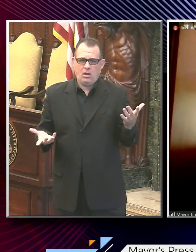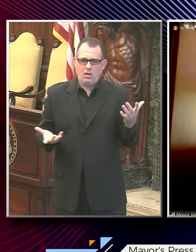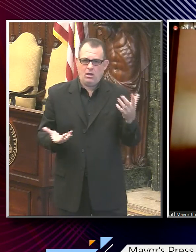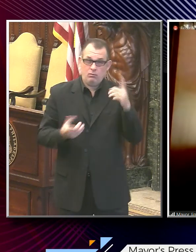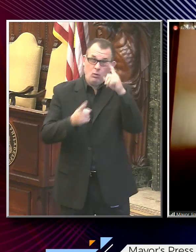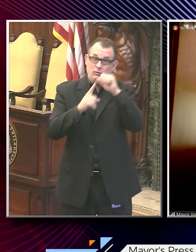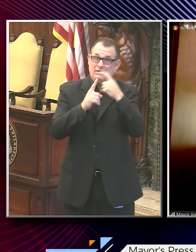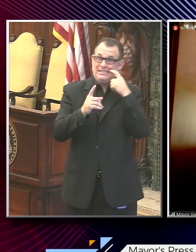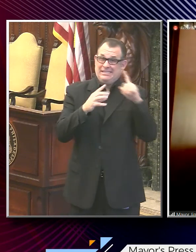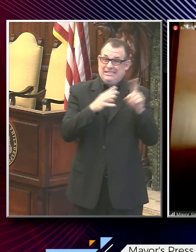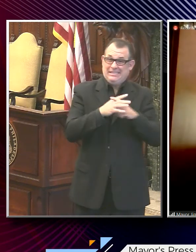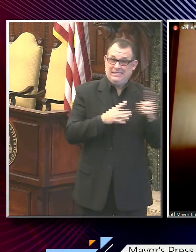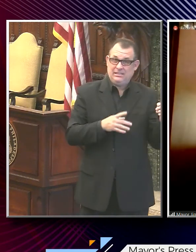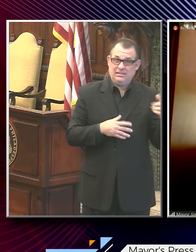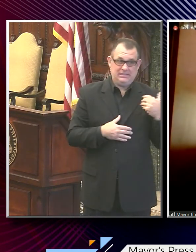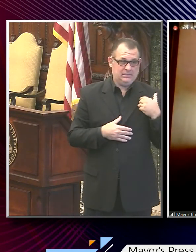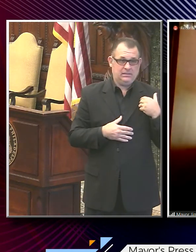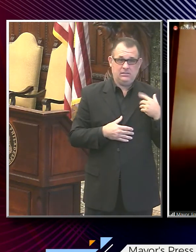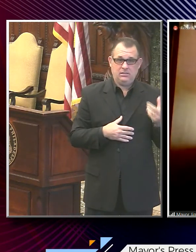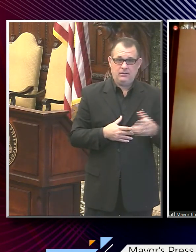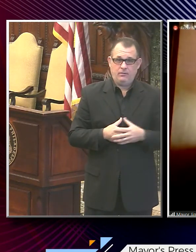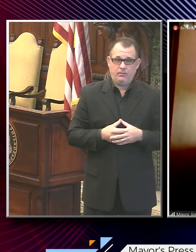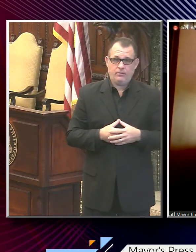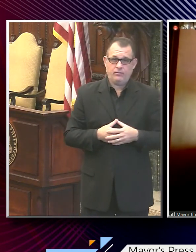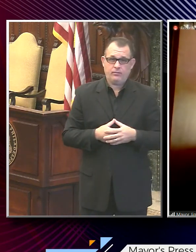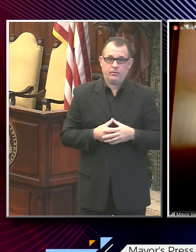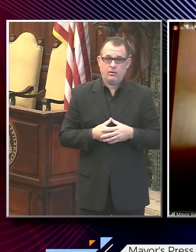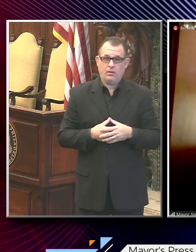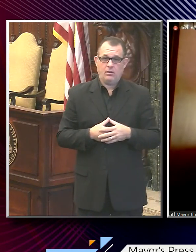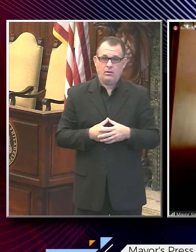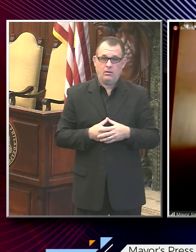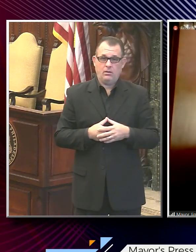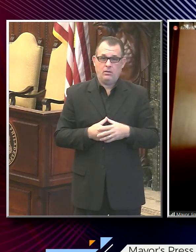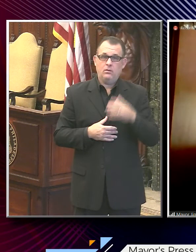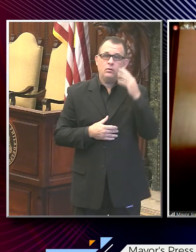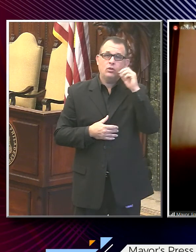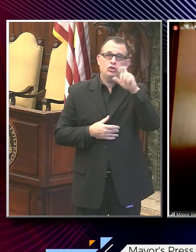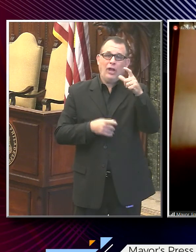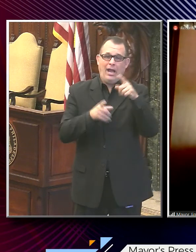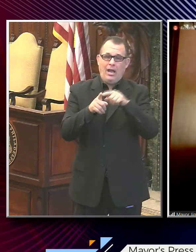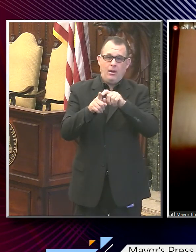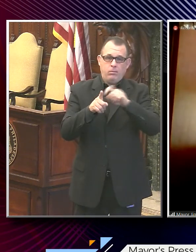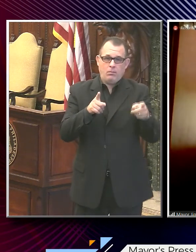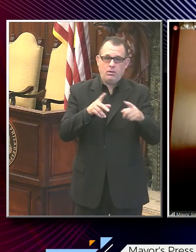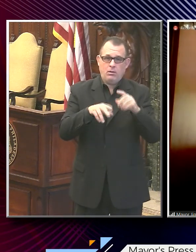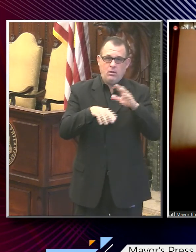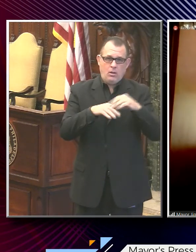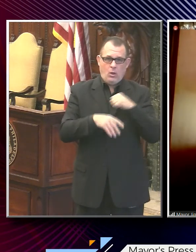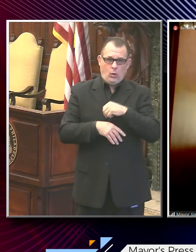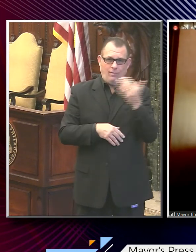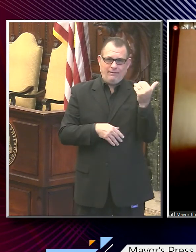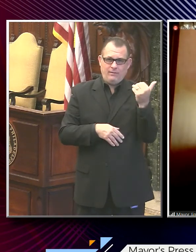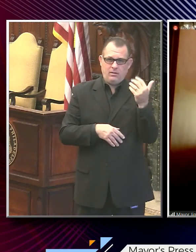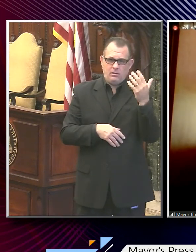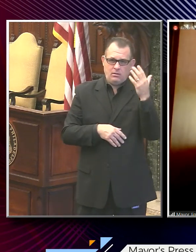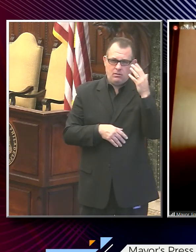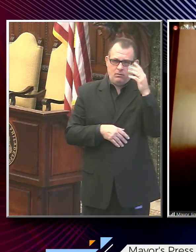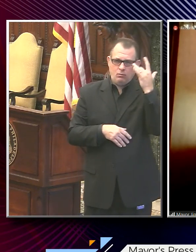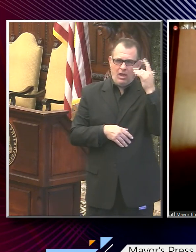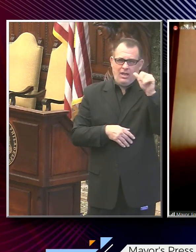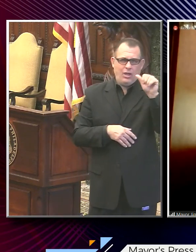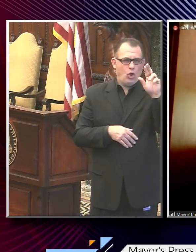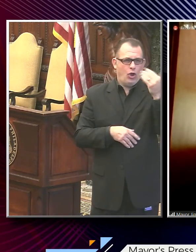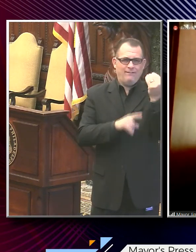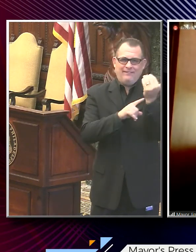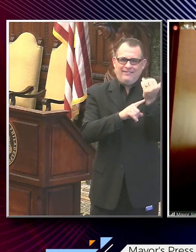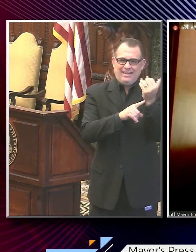in the last couple of weeks where there were shell casings from an AR-15. Why should an AR-15 be in public circulation in any way, shape, or form? The only people